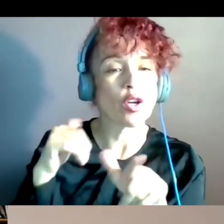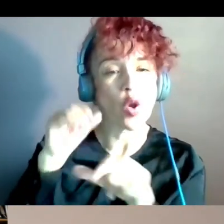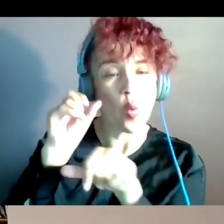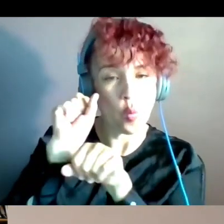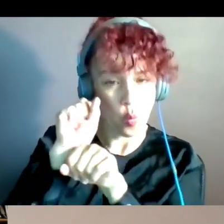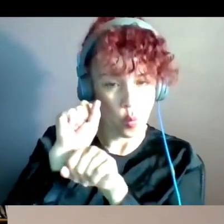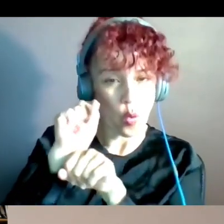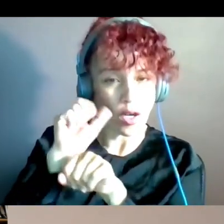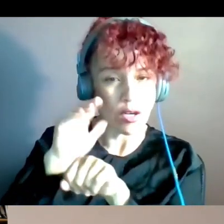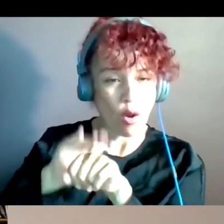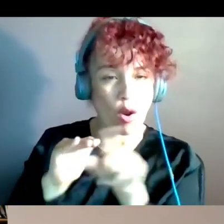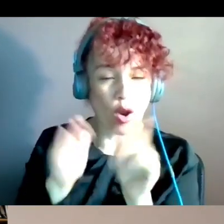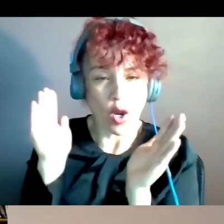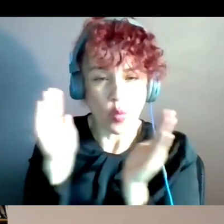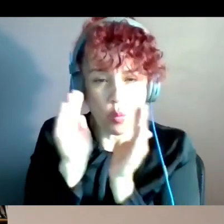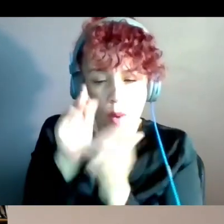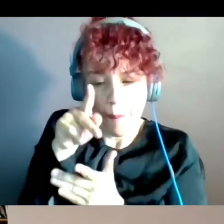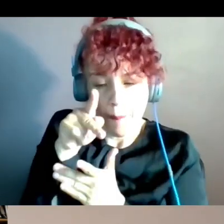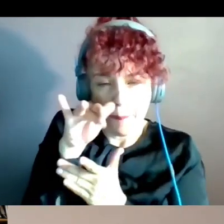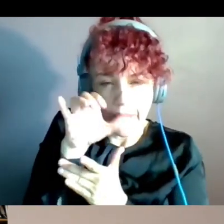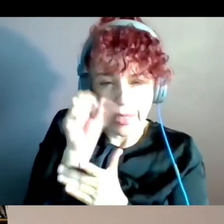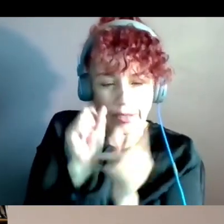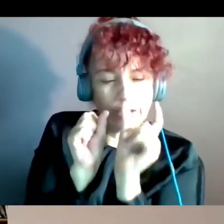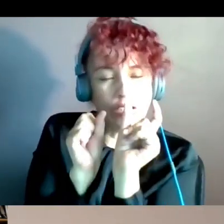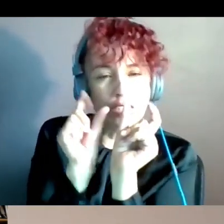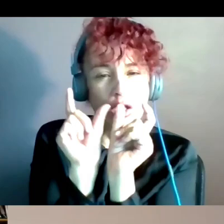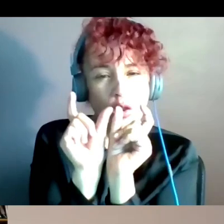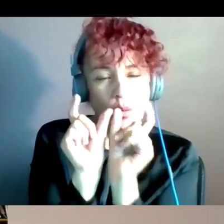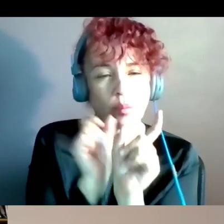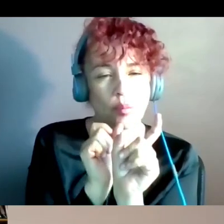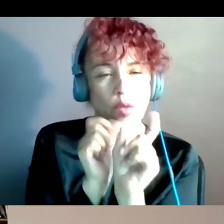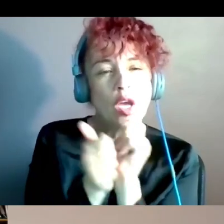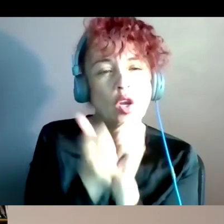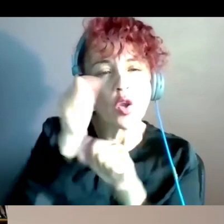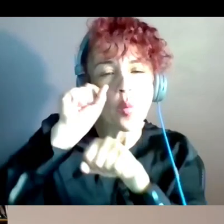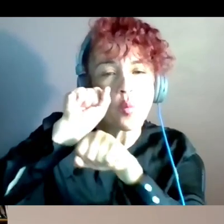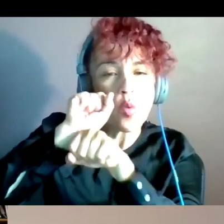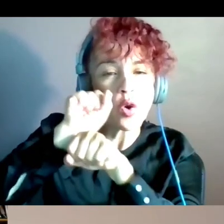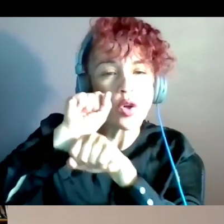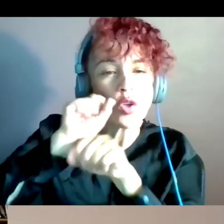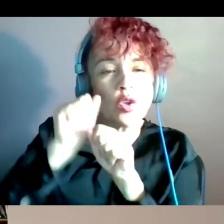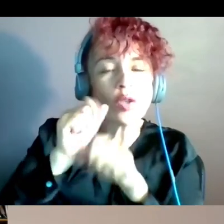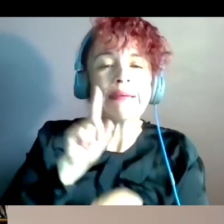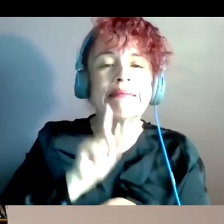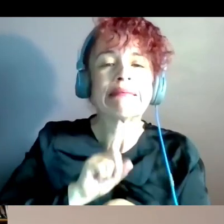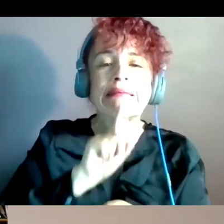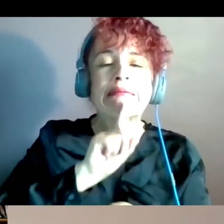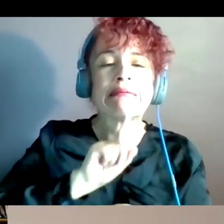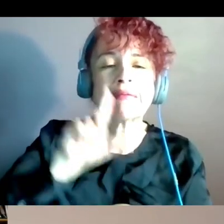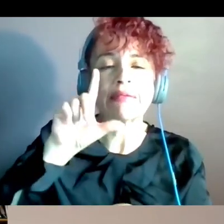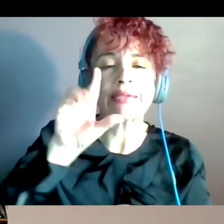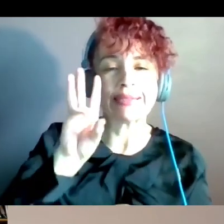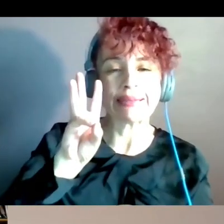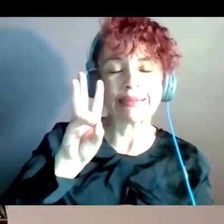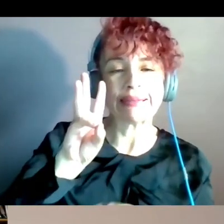on smaller pieces, then I'm mostly working with a single-bladed fixed blade